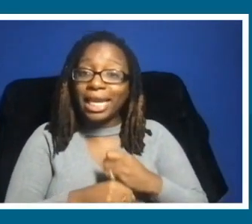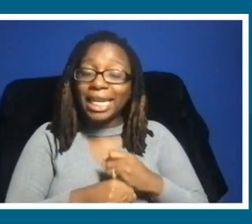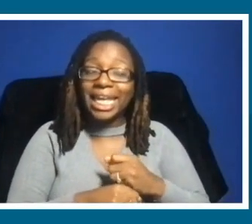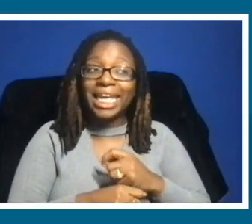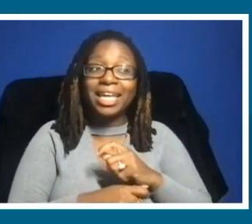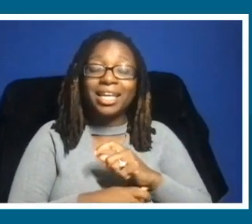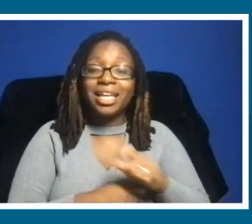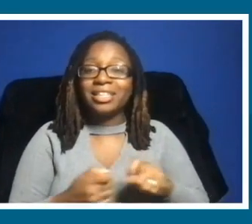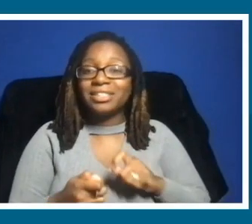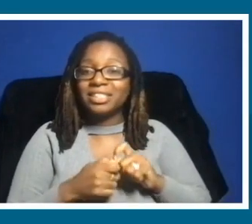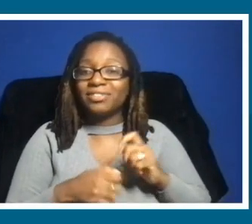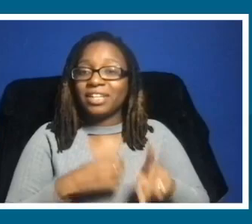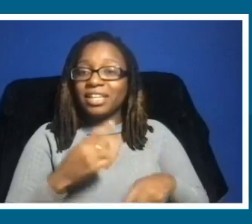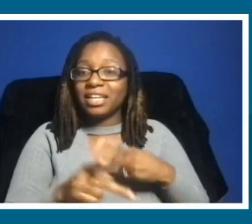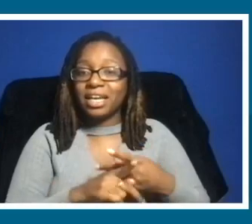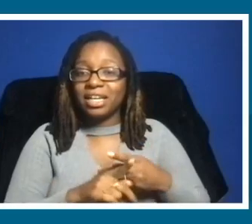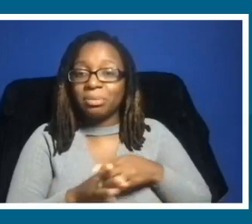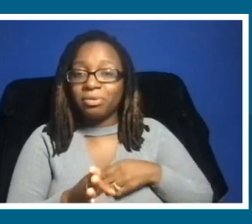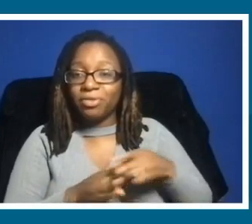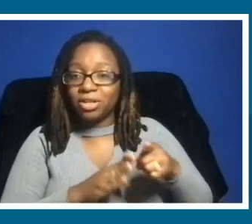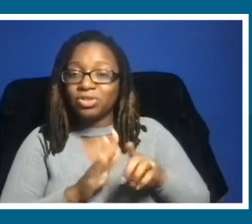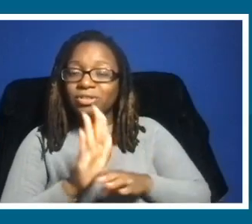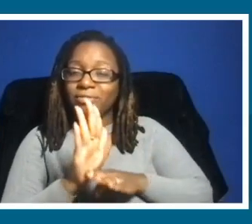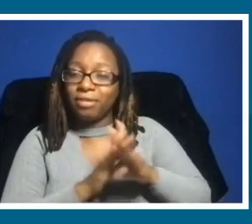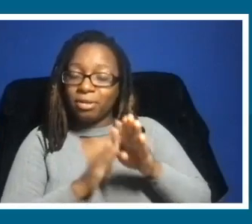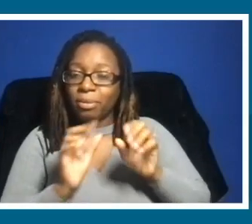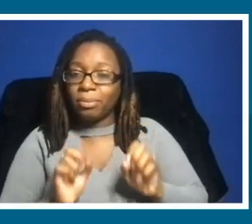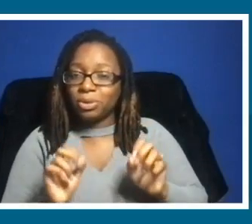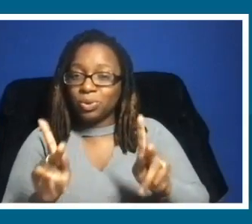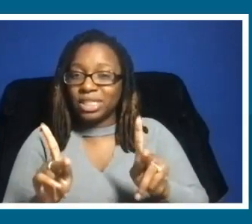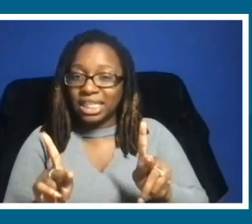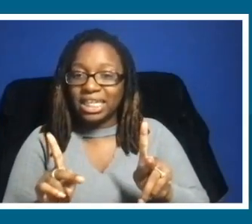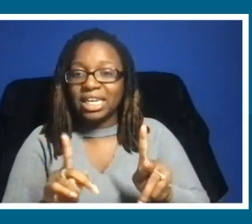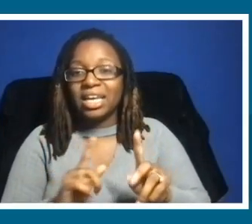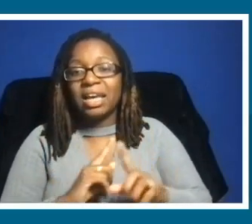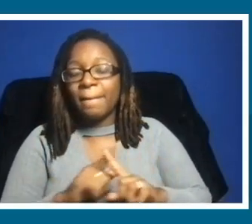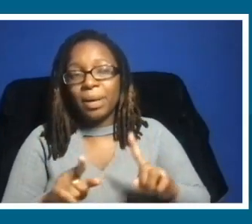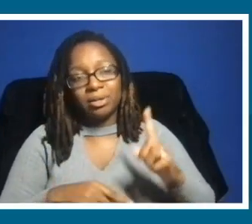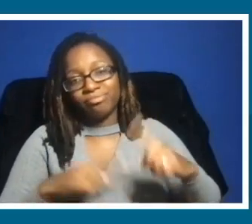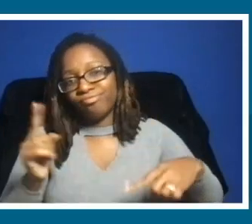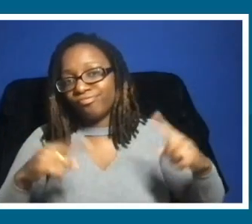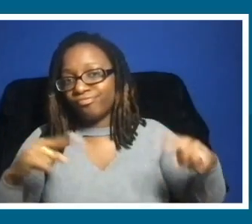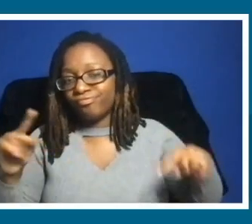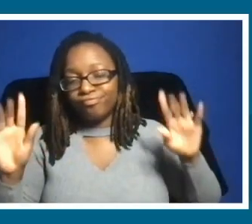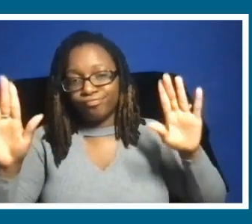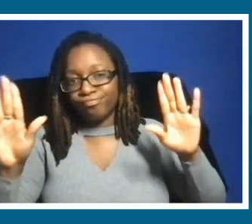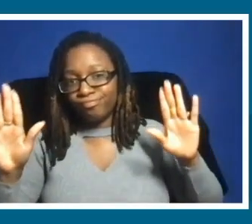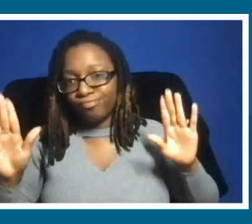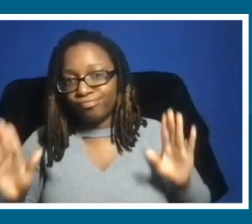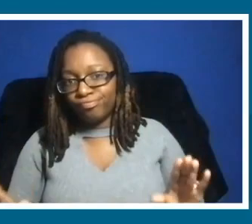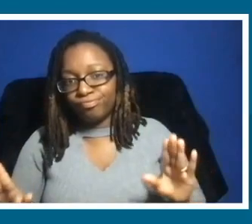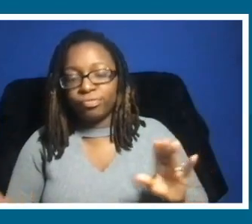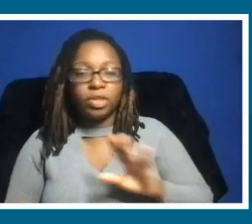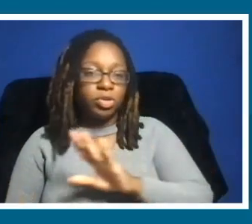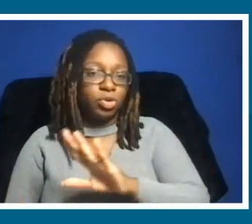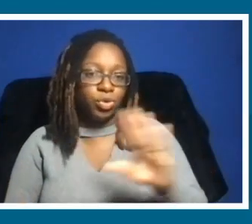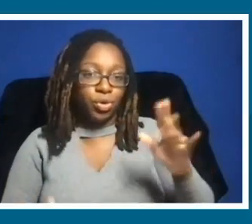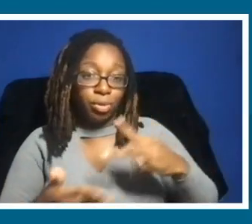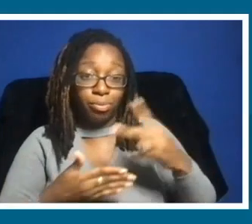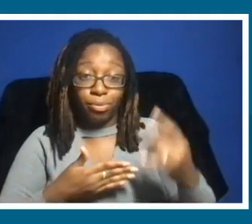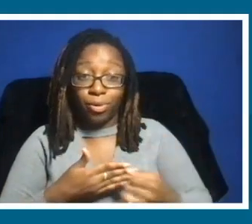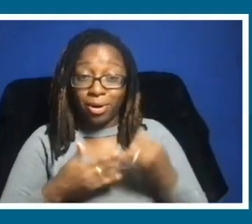specific kinds of professional development opportunities, the variety is terrific. And these examples you guys are sharing do a marvelous job